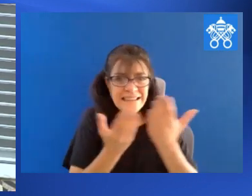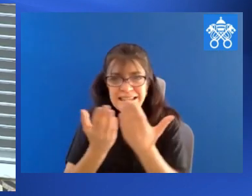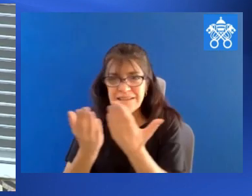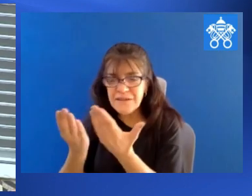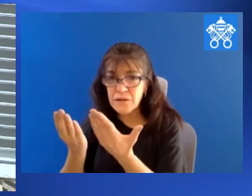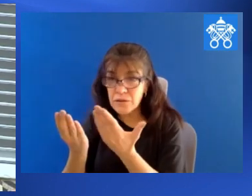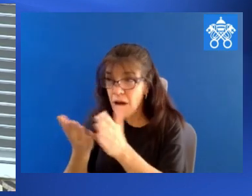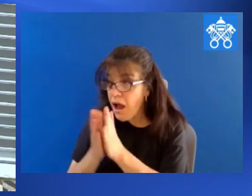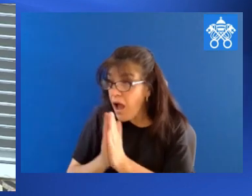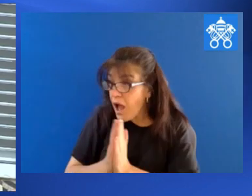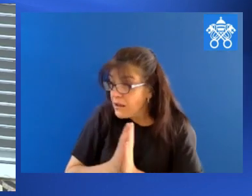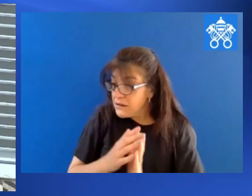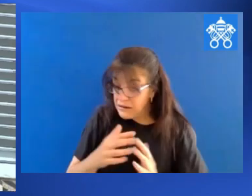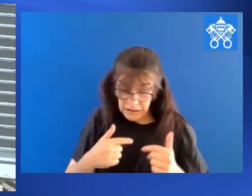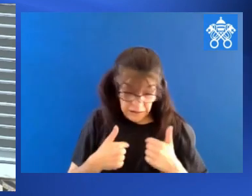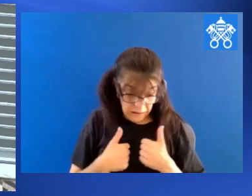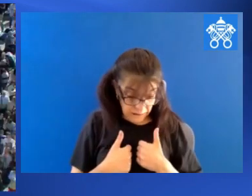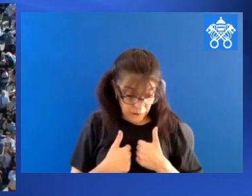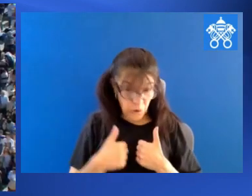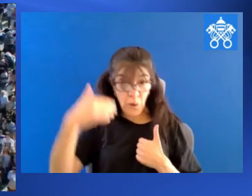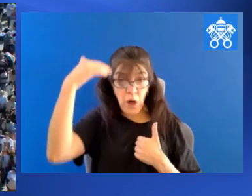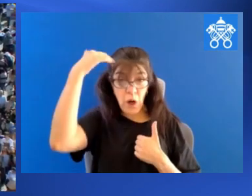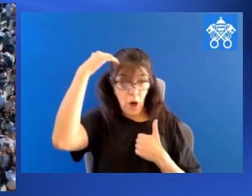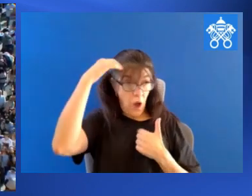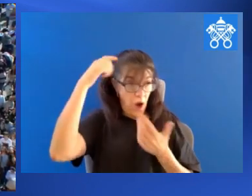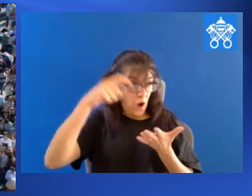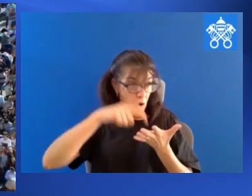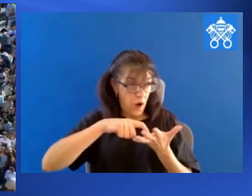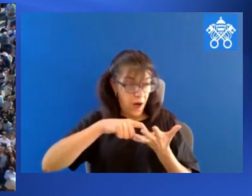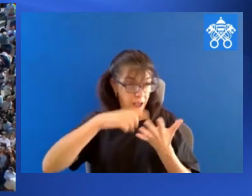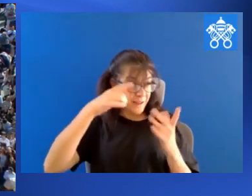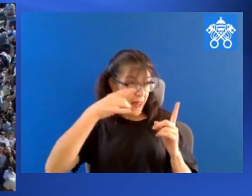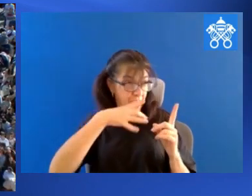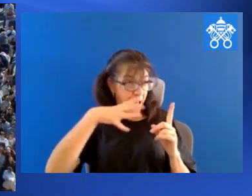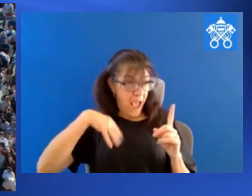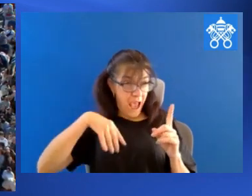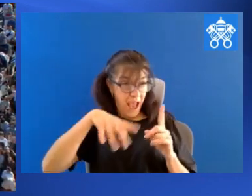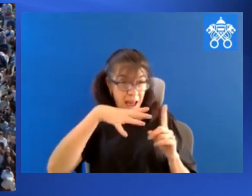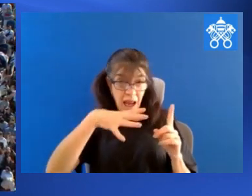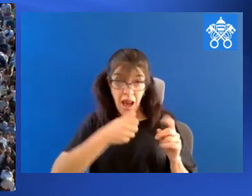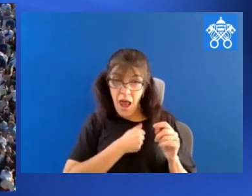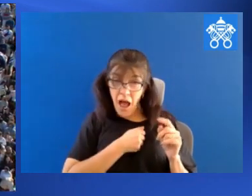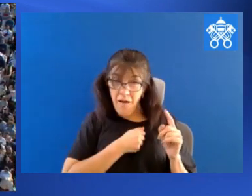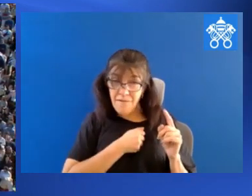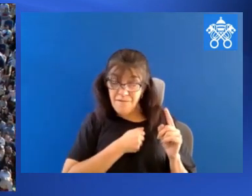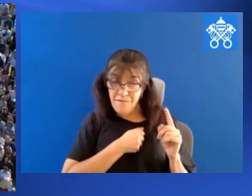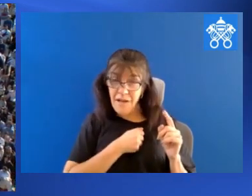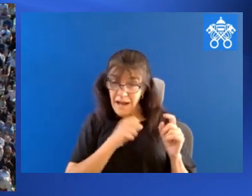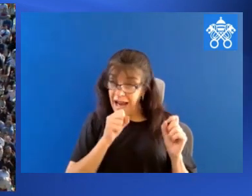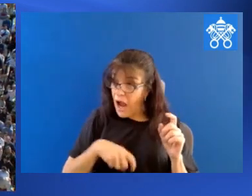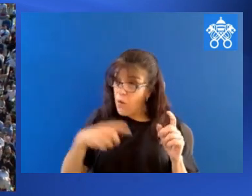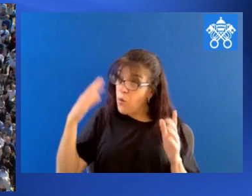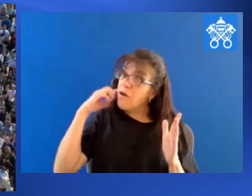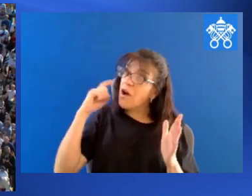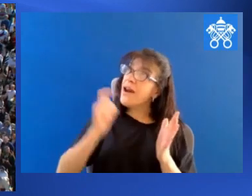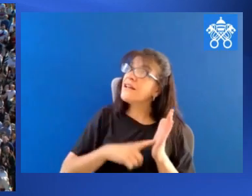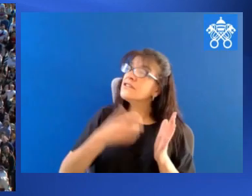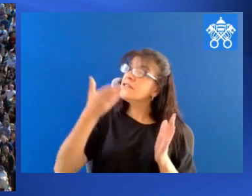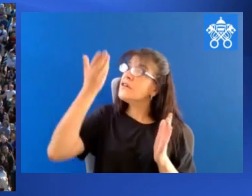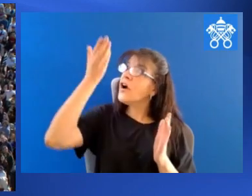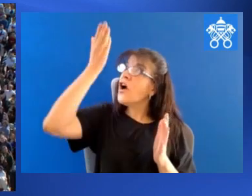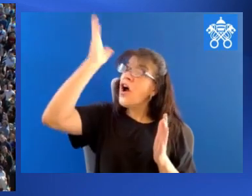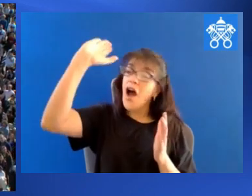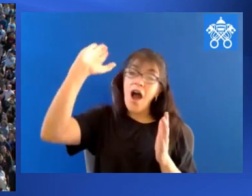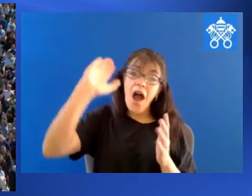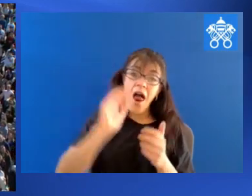others. We can ask ourselves, do we know how to recognize the light of God's love in our lives? Do